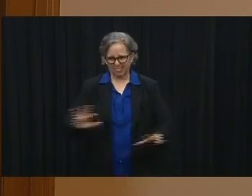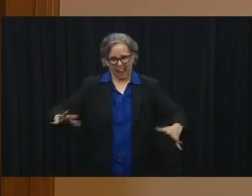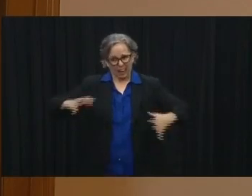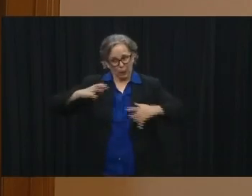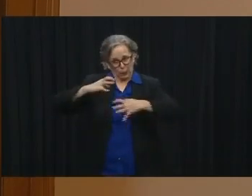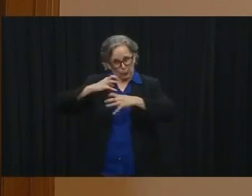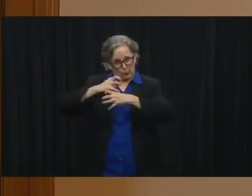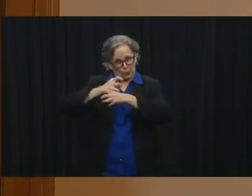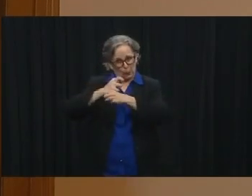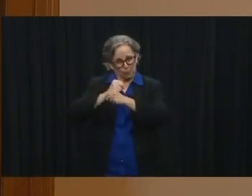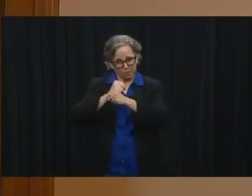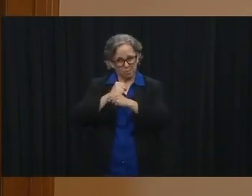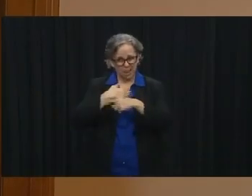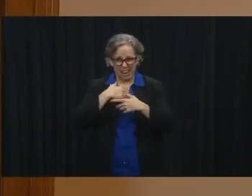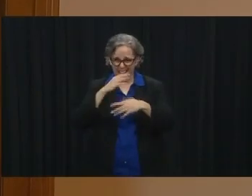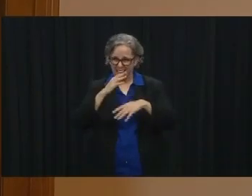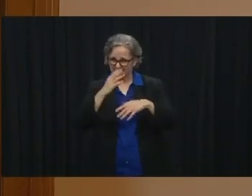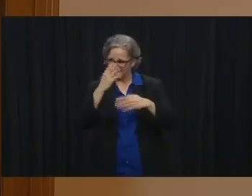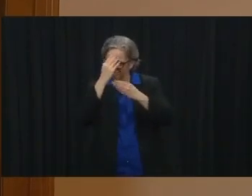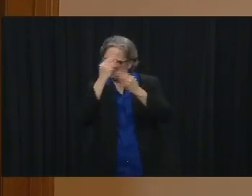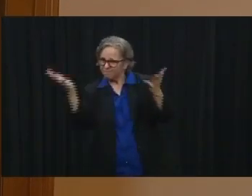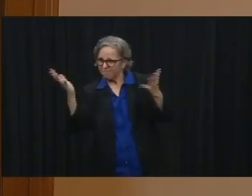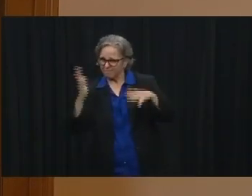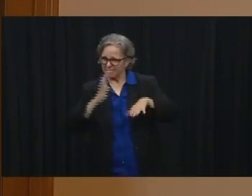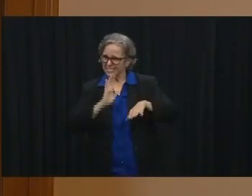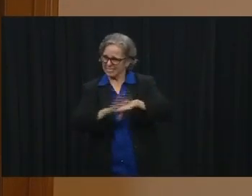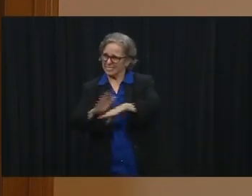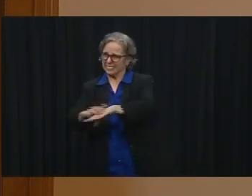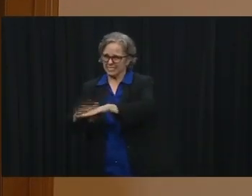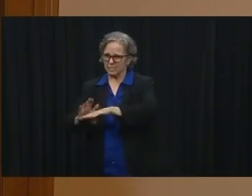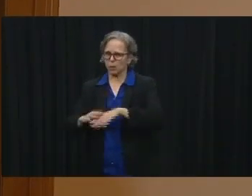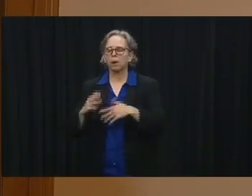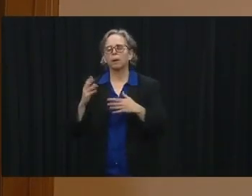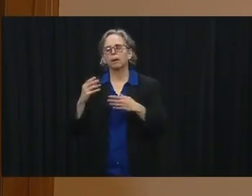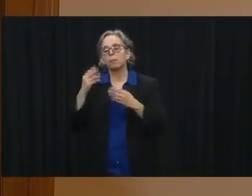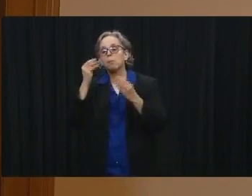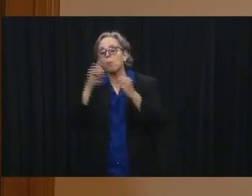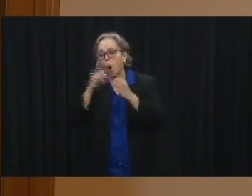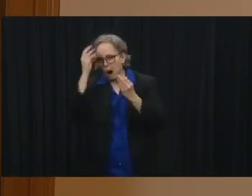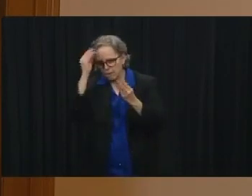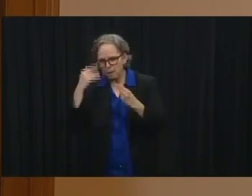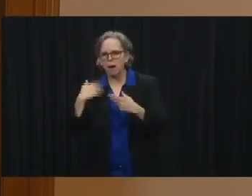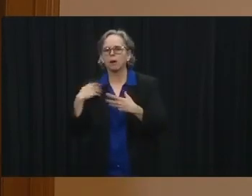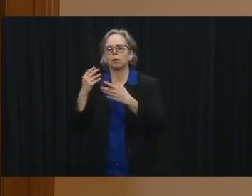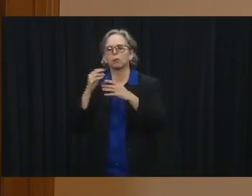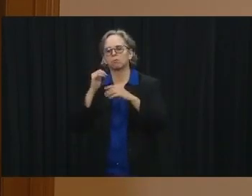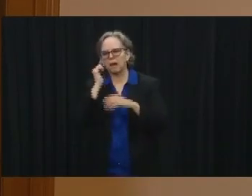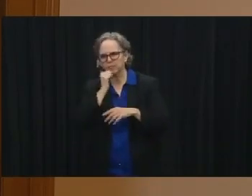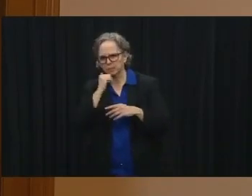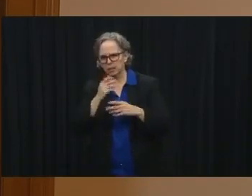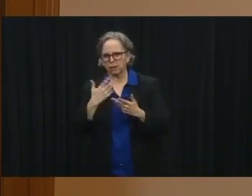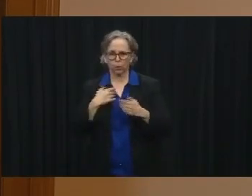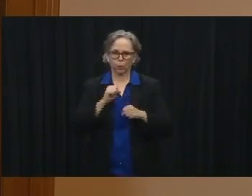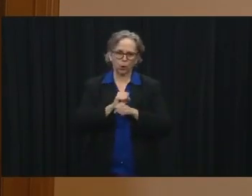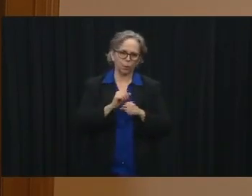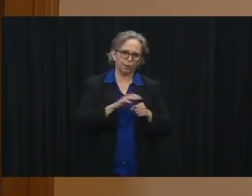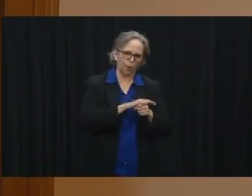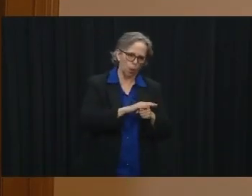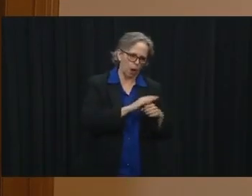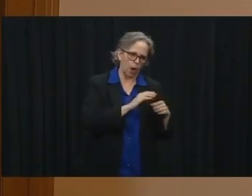the governor said, we're working closely with our hospitals in a regional model to build out our capacity. We'll have more on that for you.